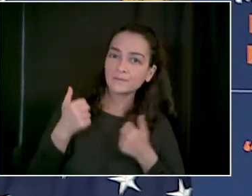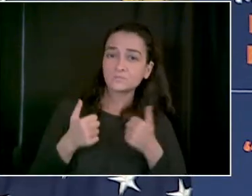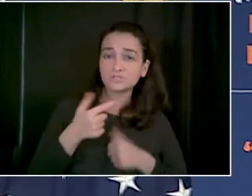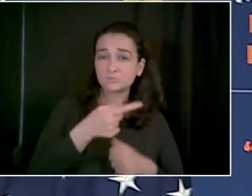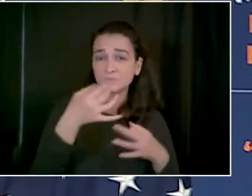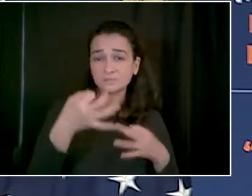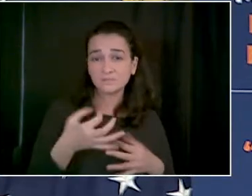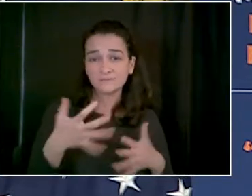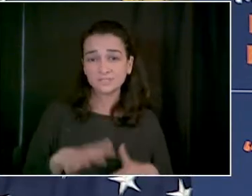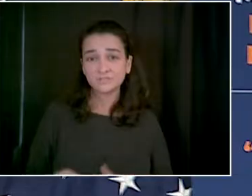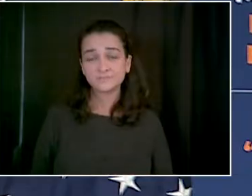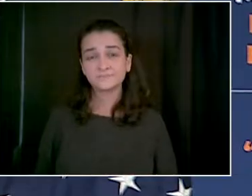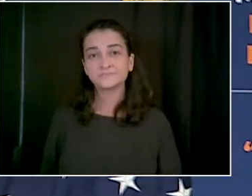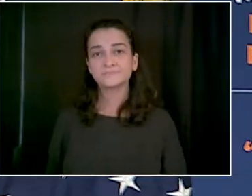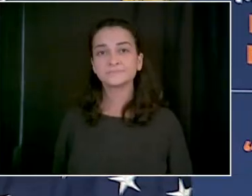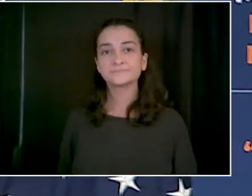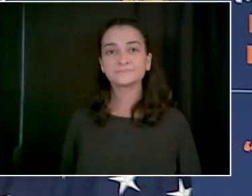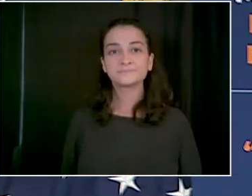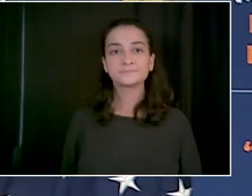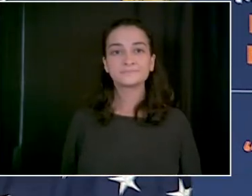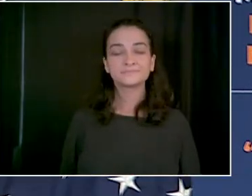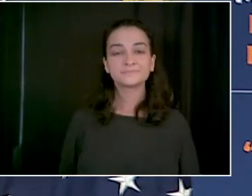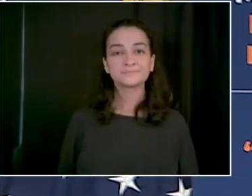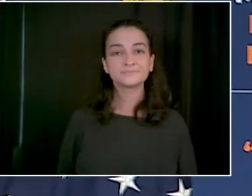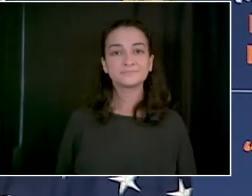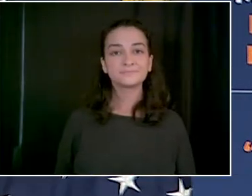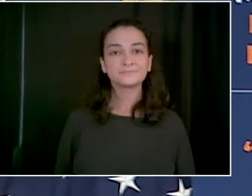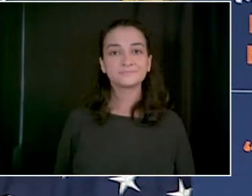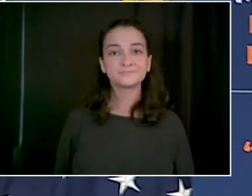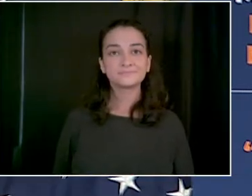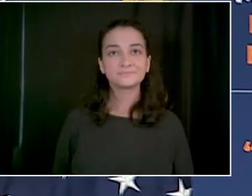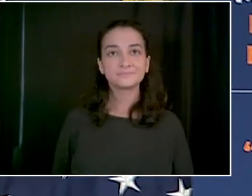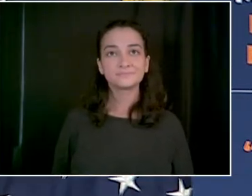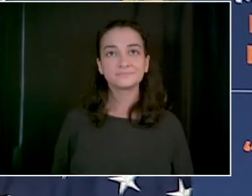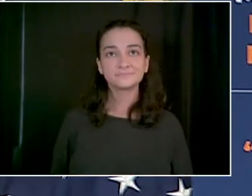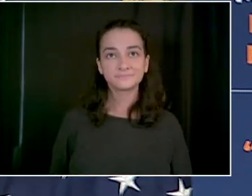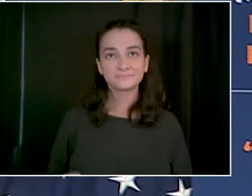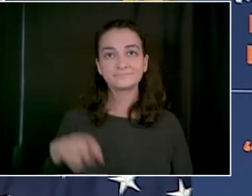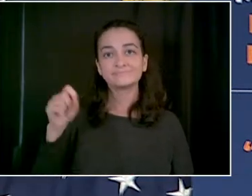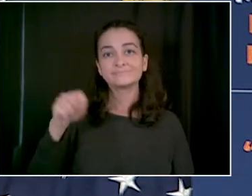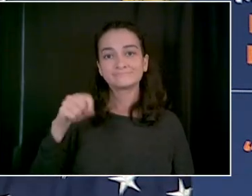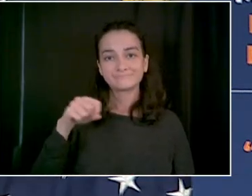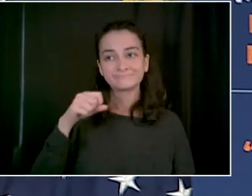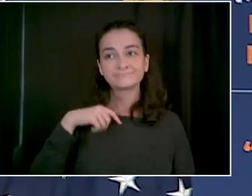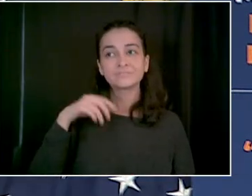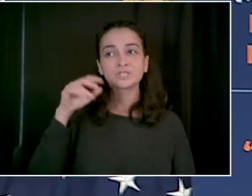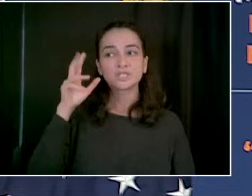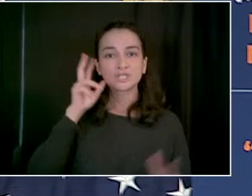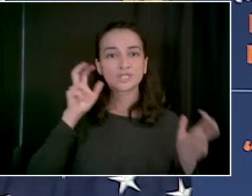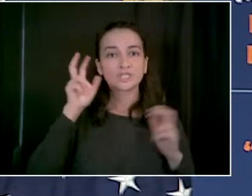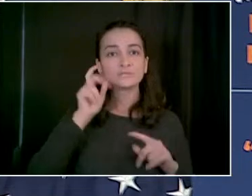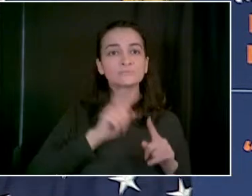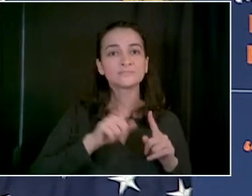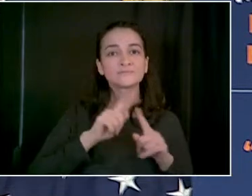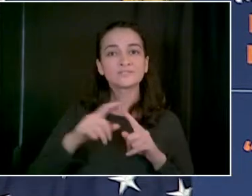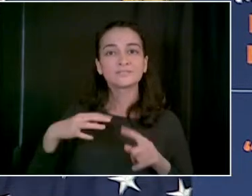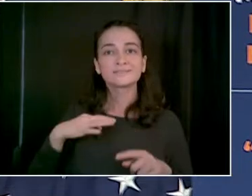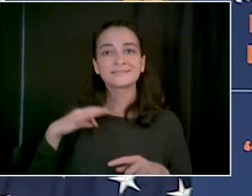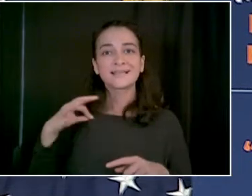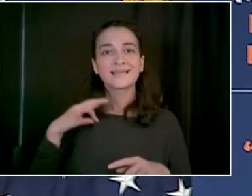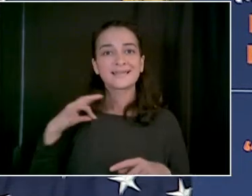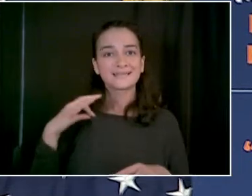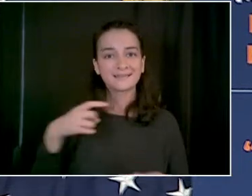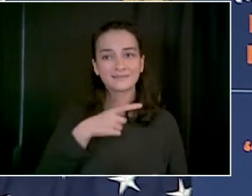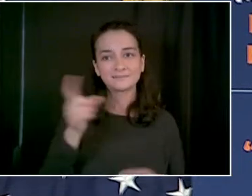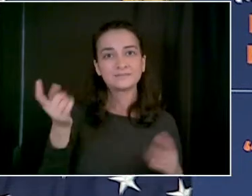because if you wanted to withhold the $80 million from FEMA, it was clawed back, and the banks responded to the call from the